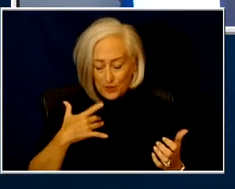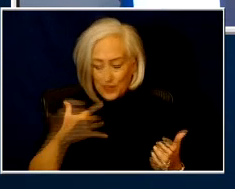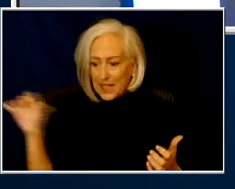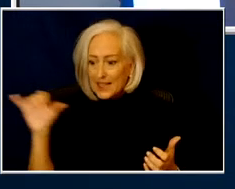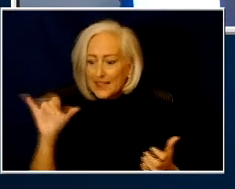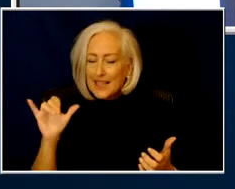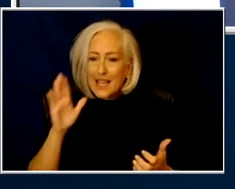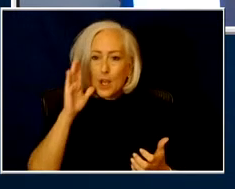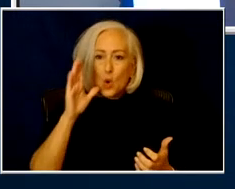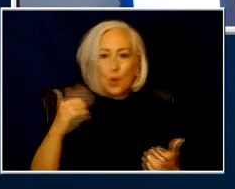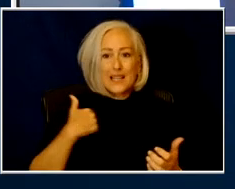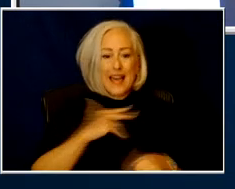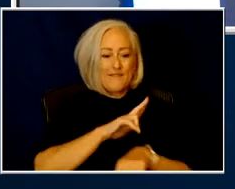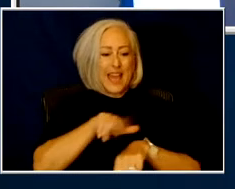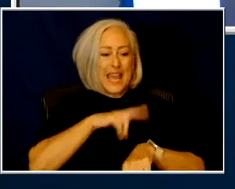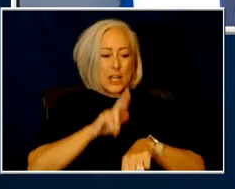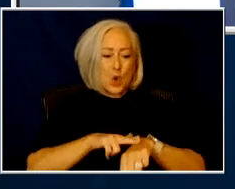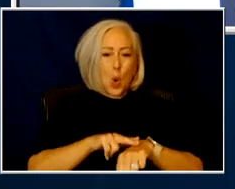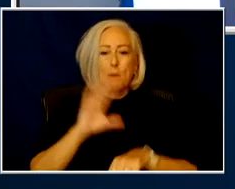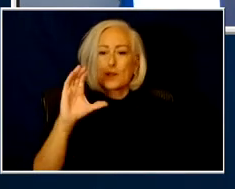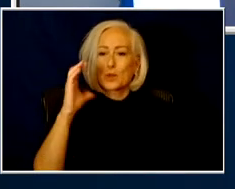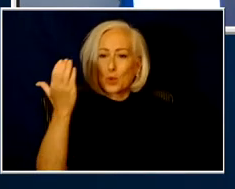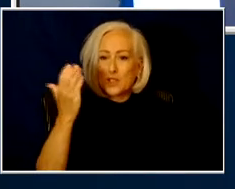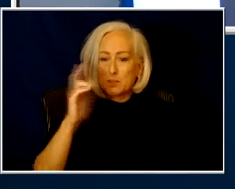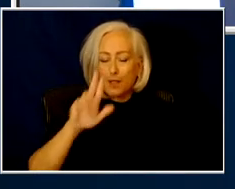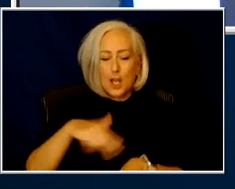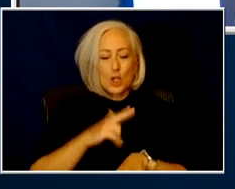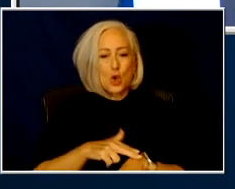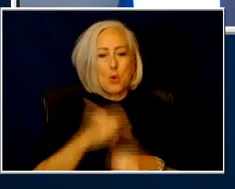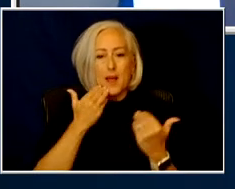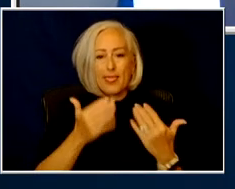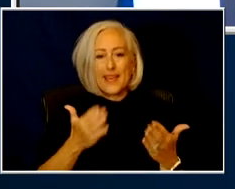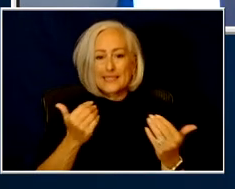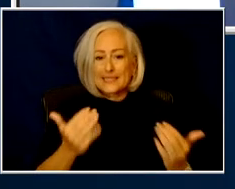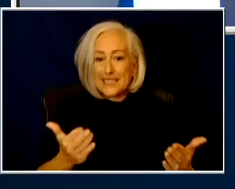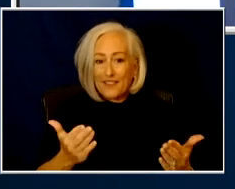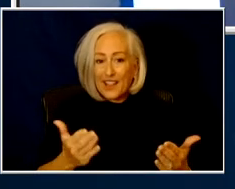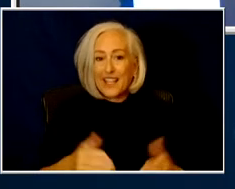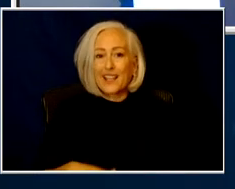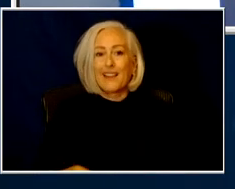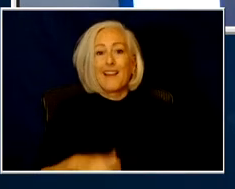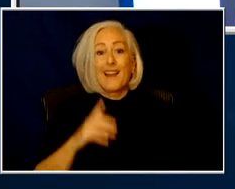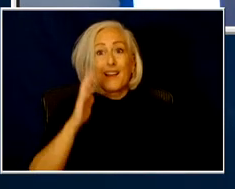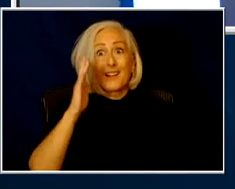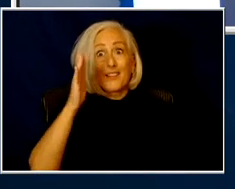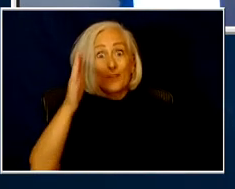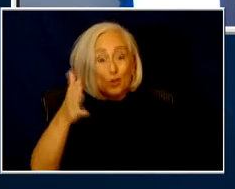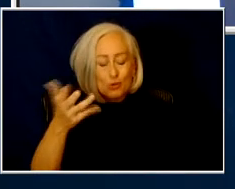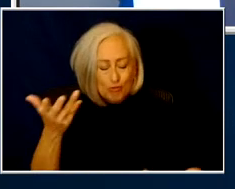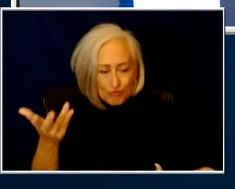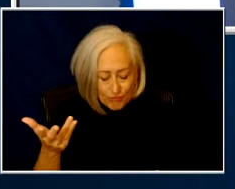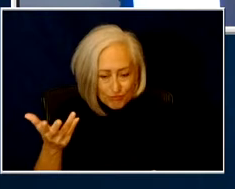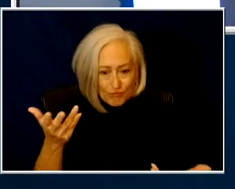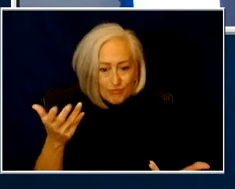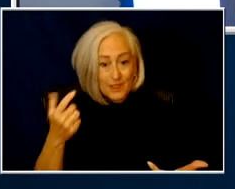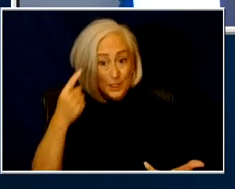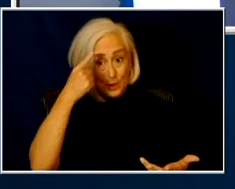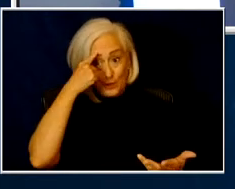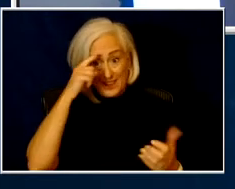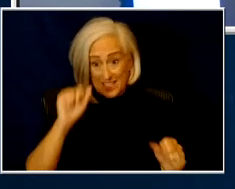a normal Christmas a normal Thanksgiving once again someday in the future um is that something you can